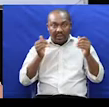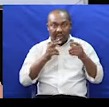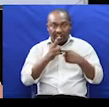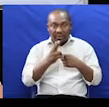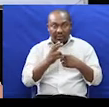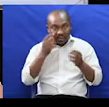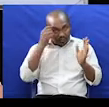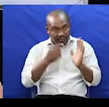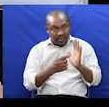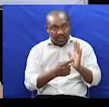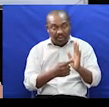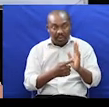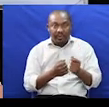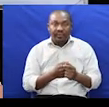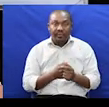For example,